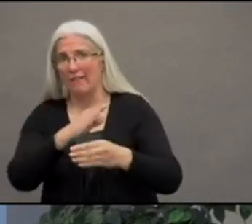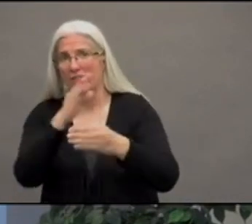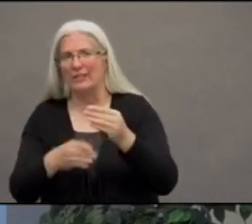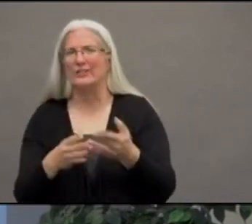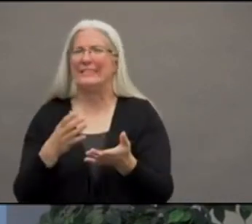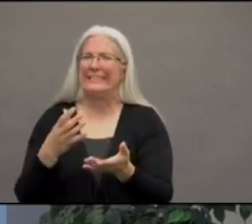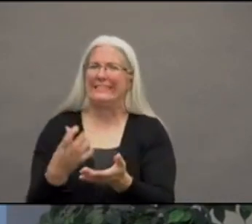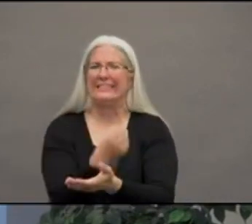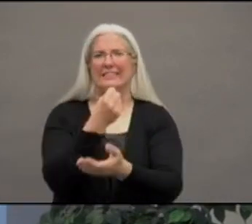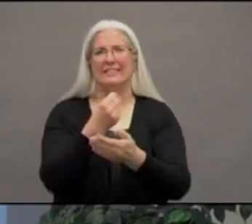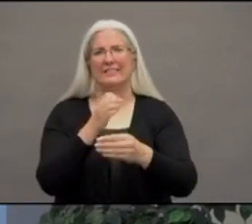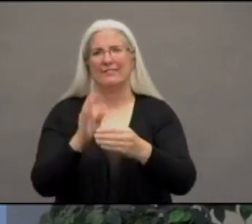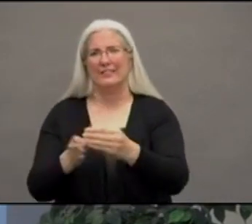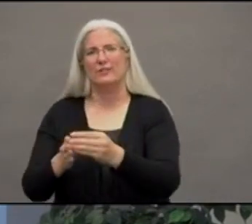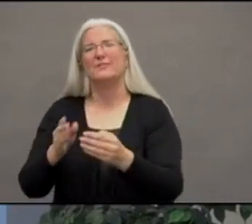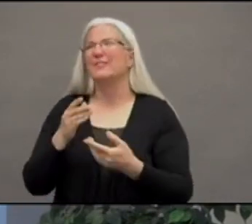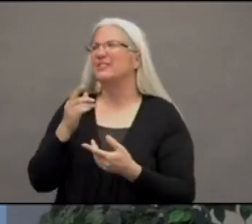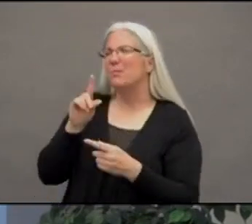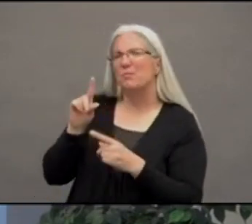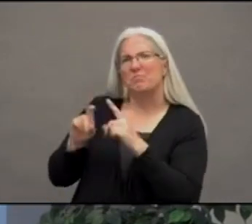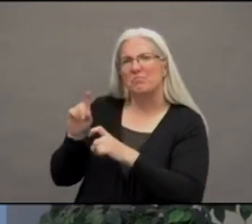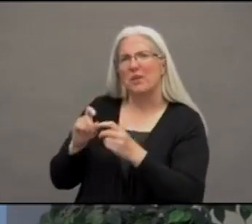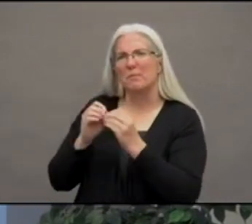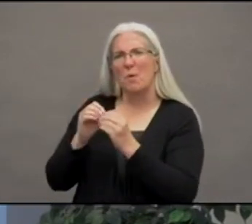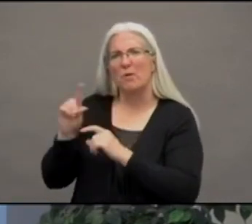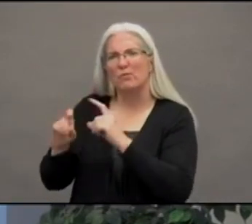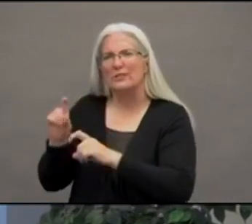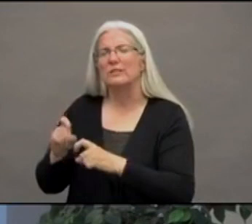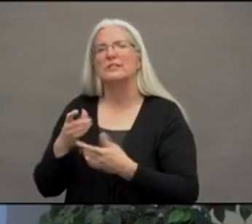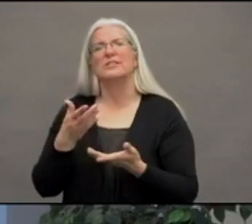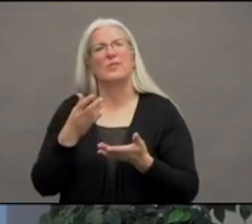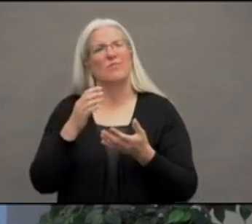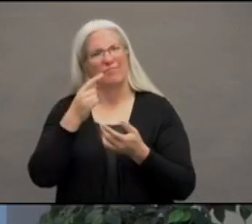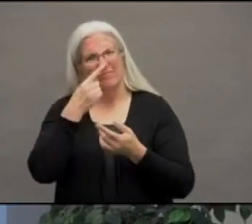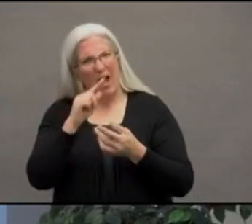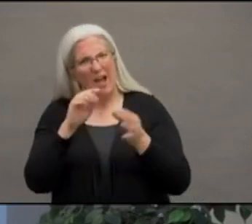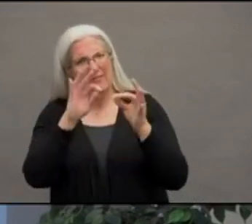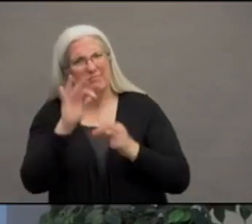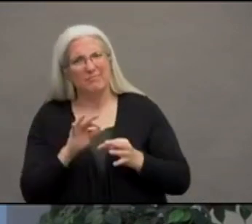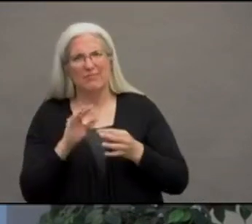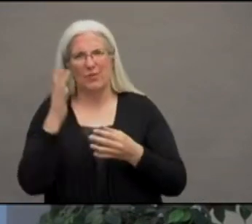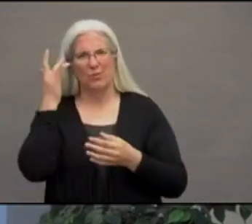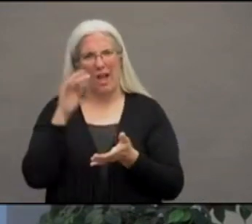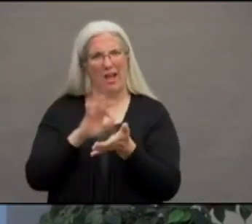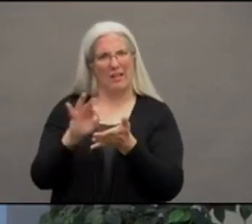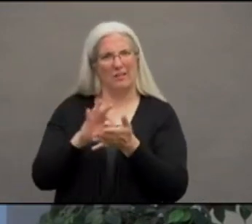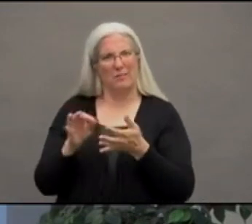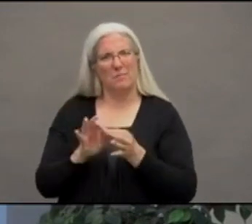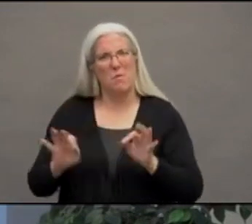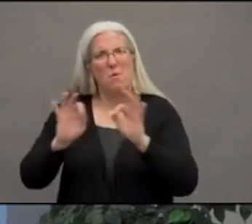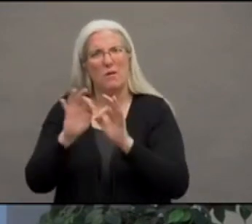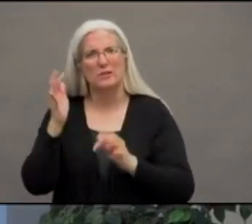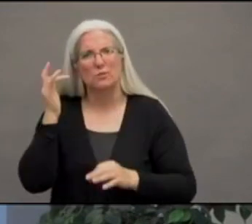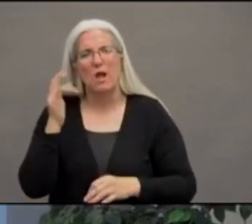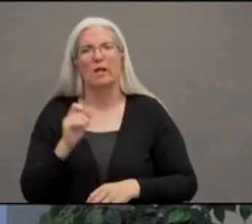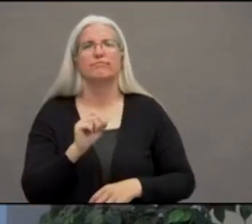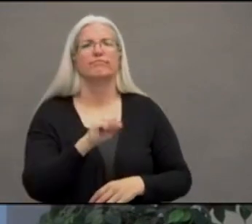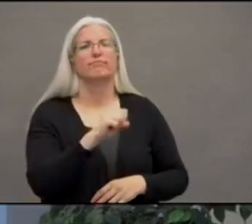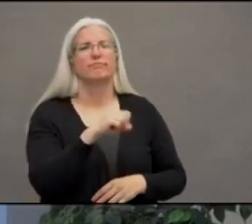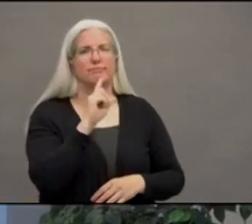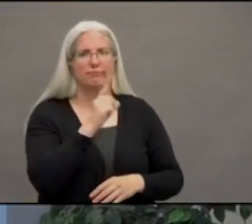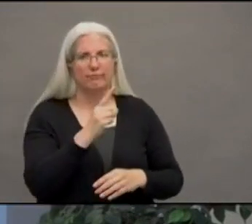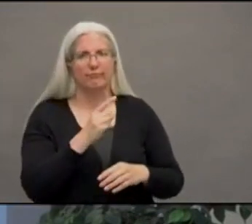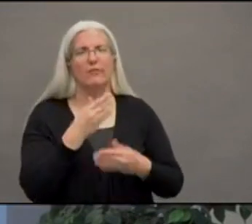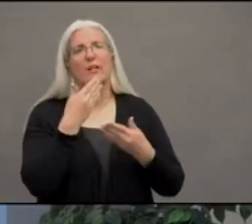little bit about what the census is and why it is so important that everybody participates? Sure. Thank you for having us. Good